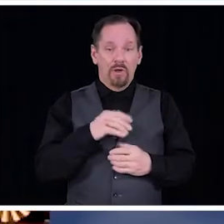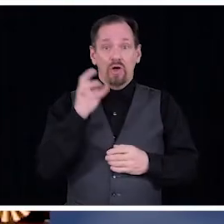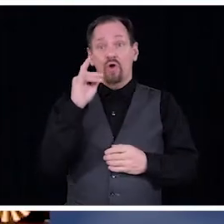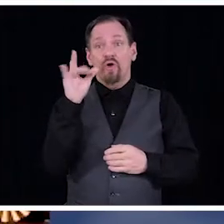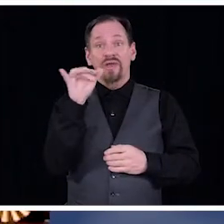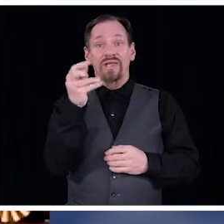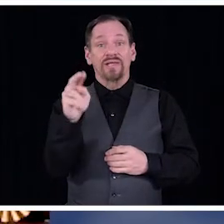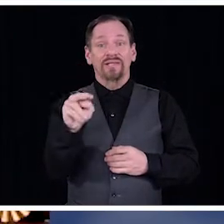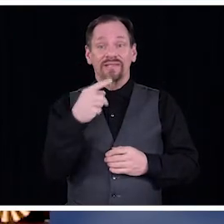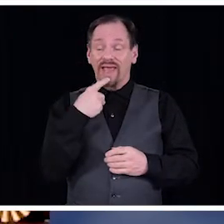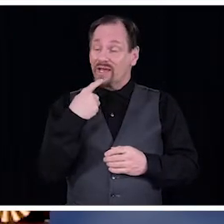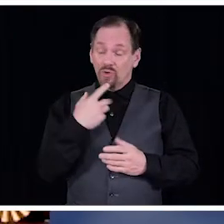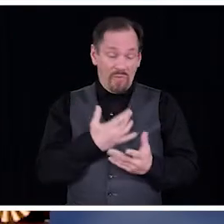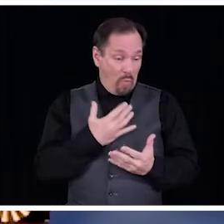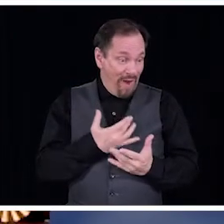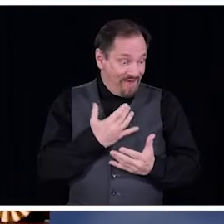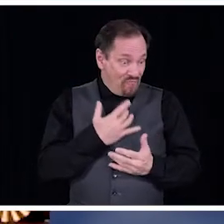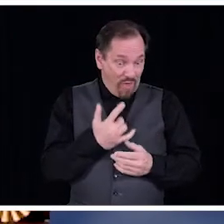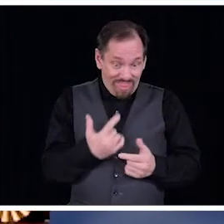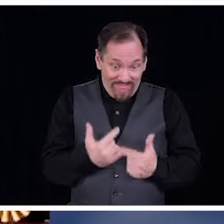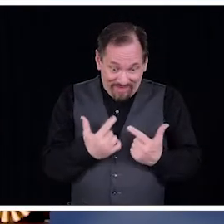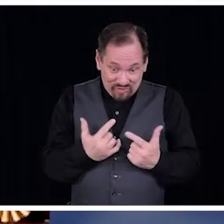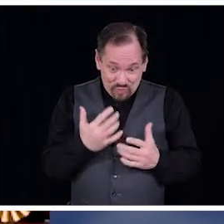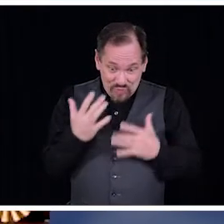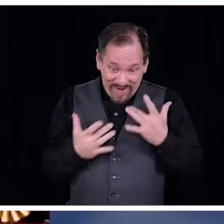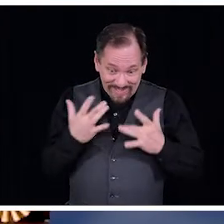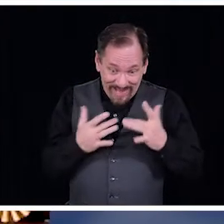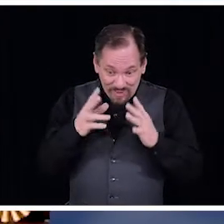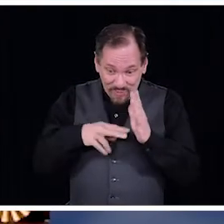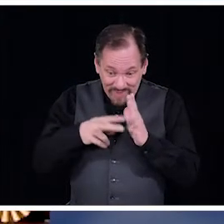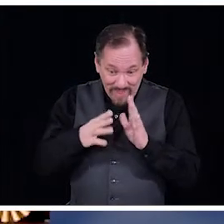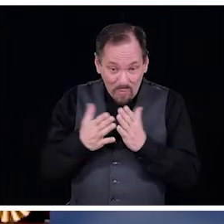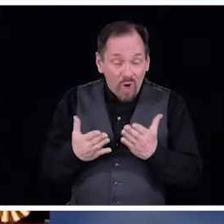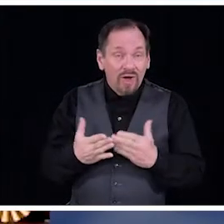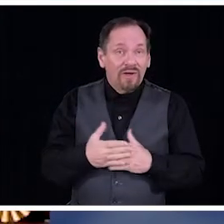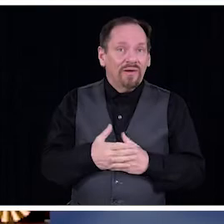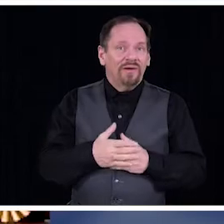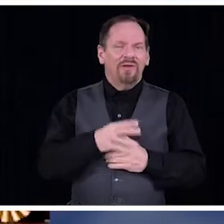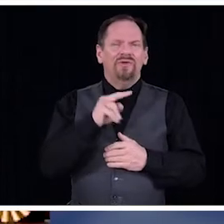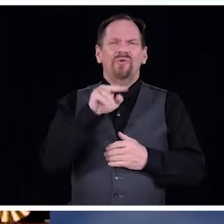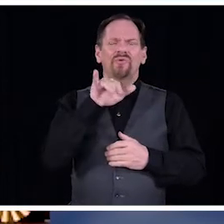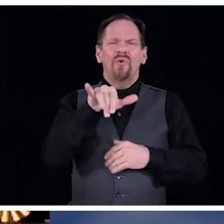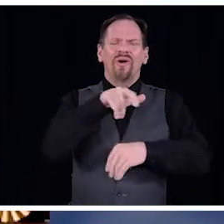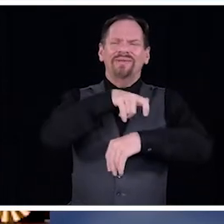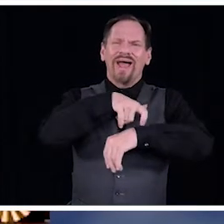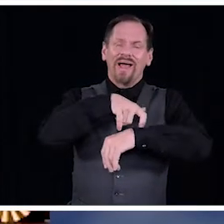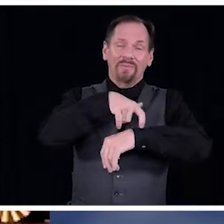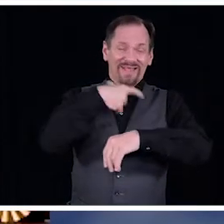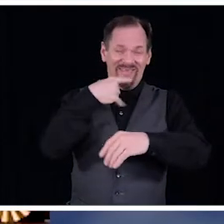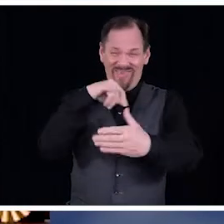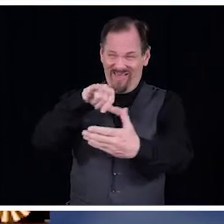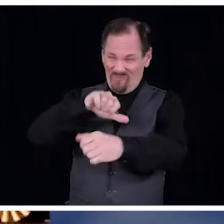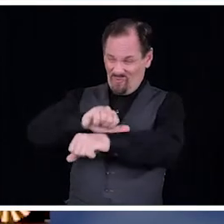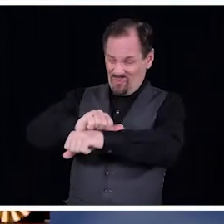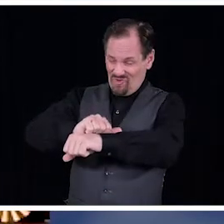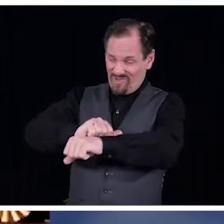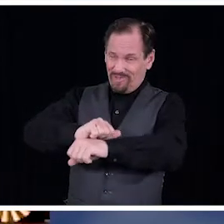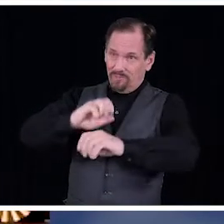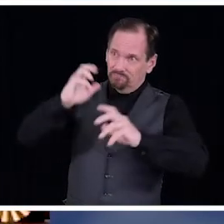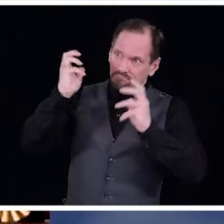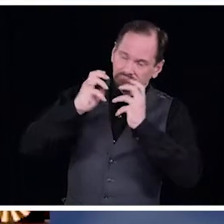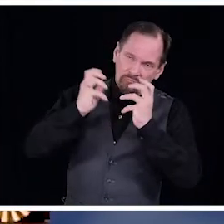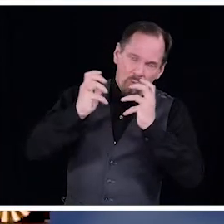your life to read, and the New York Times Book Review praised it as a work of immense scope and ambition, a